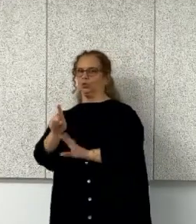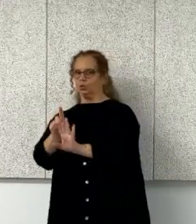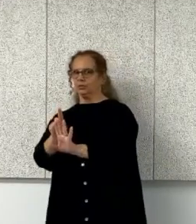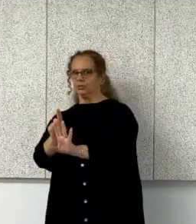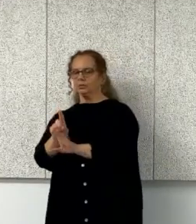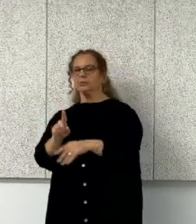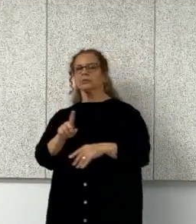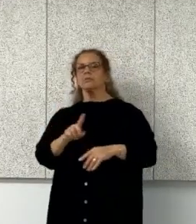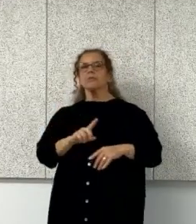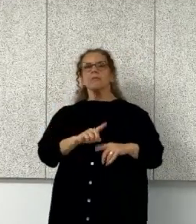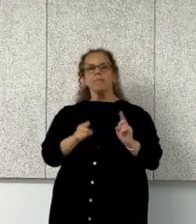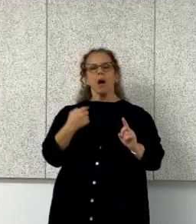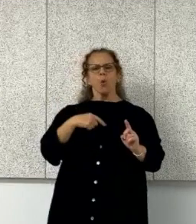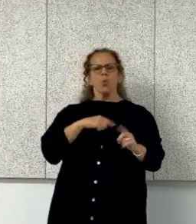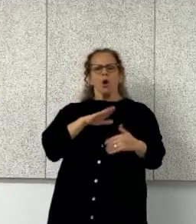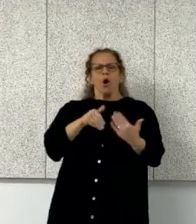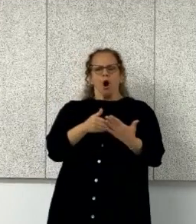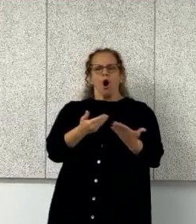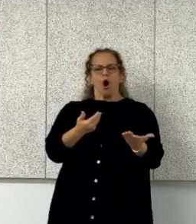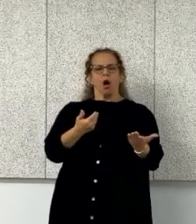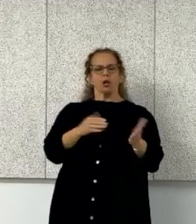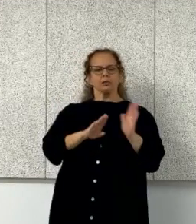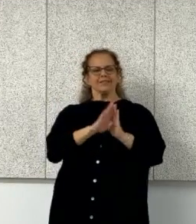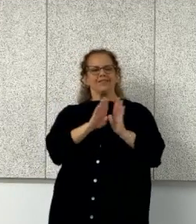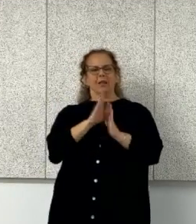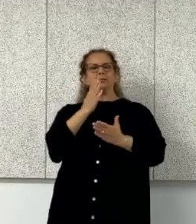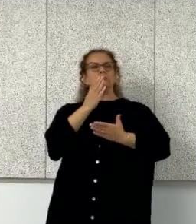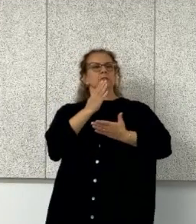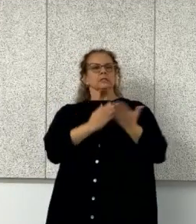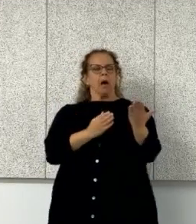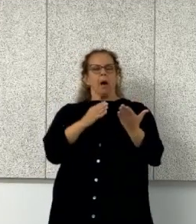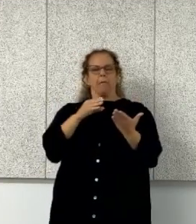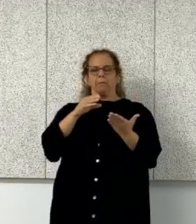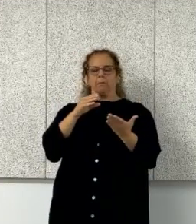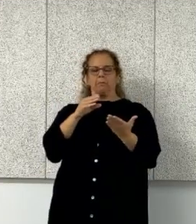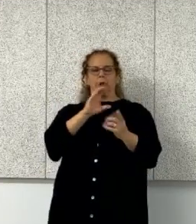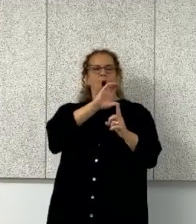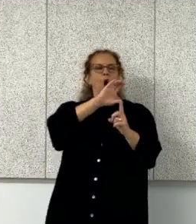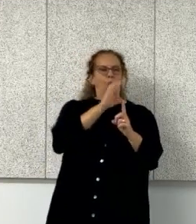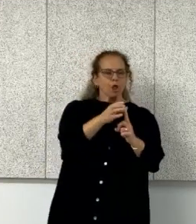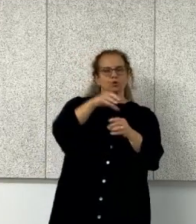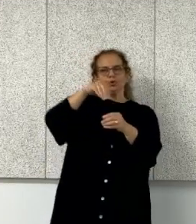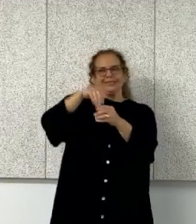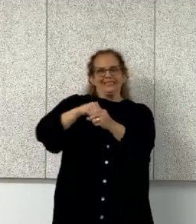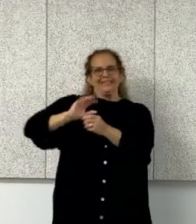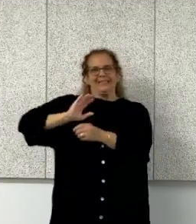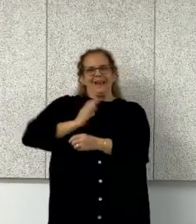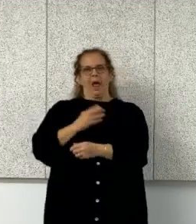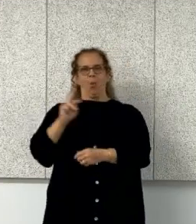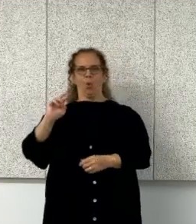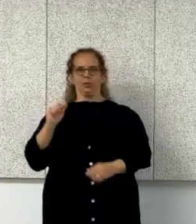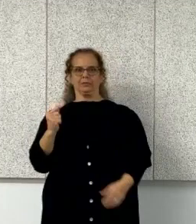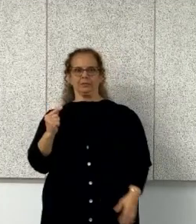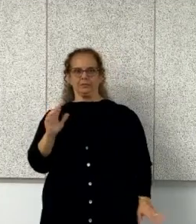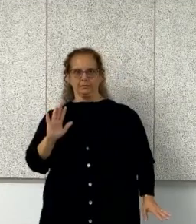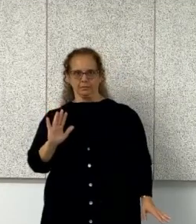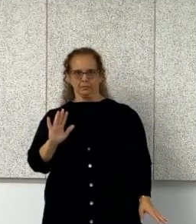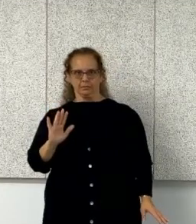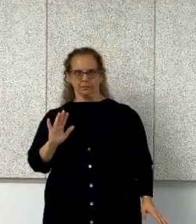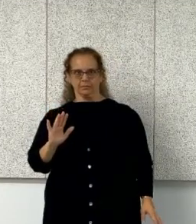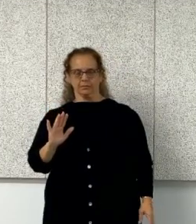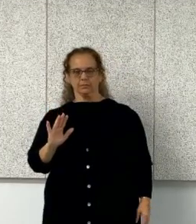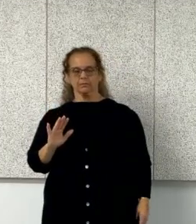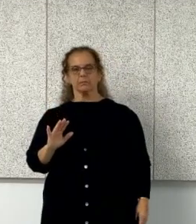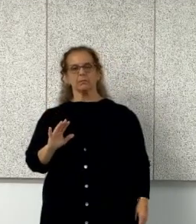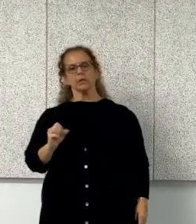all have cultivated some kind of culture within institutions, whether mm-hmm. it's by genre, whether it's by venue, whatever. Mm-hmm.